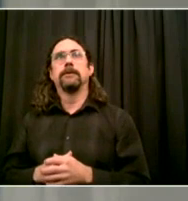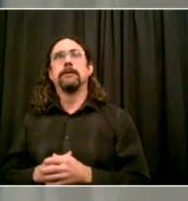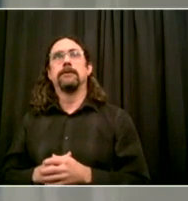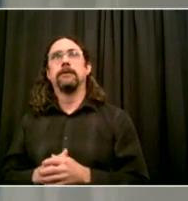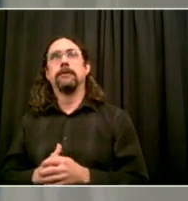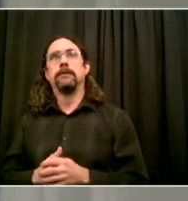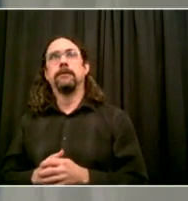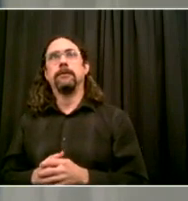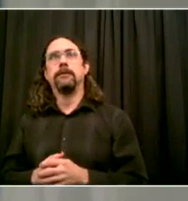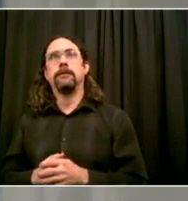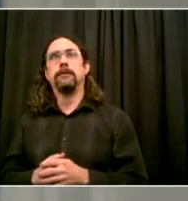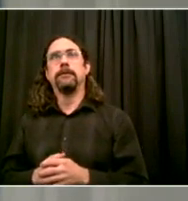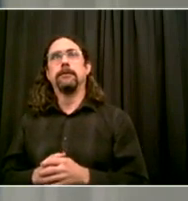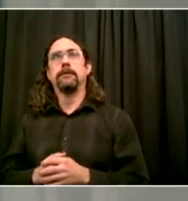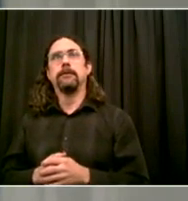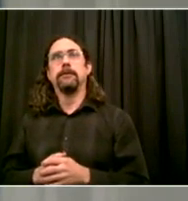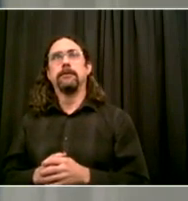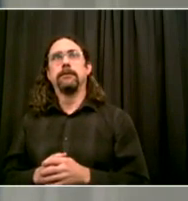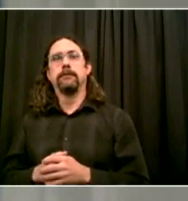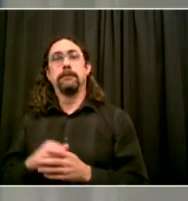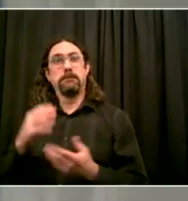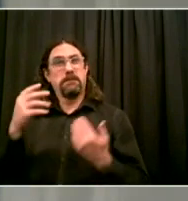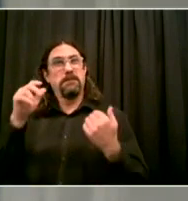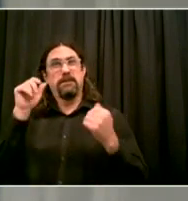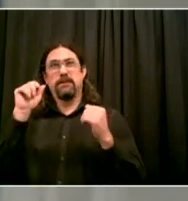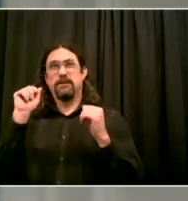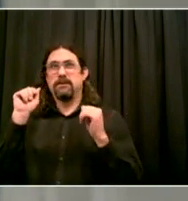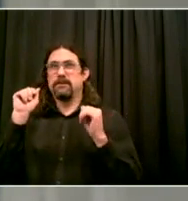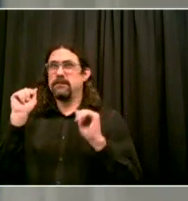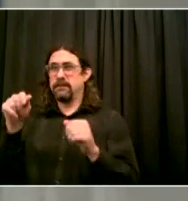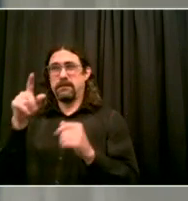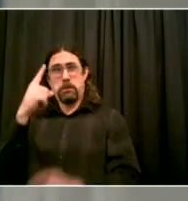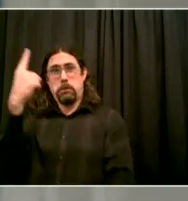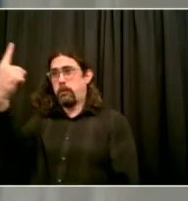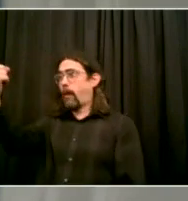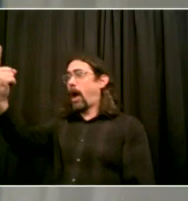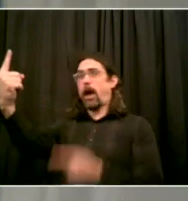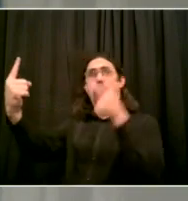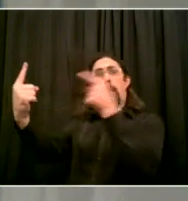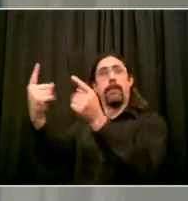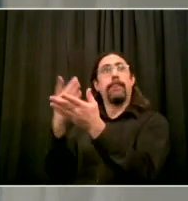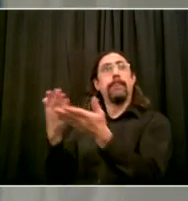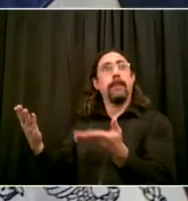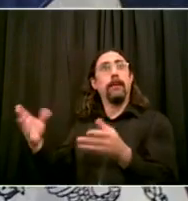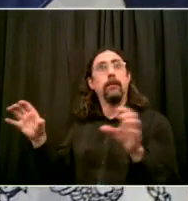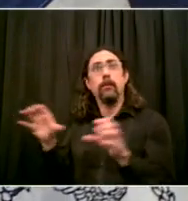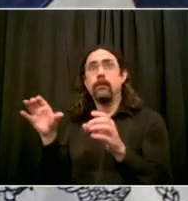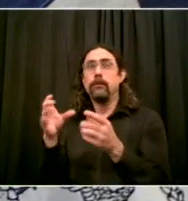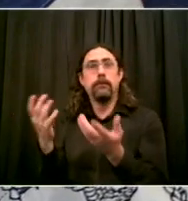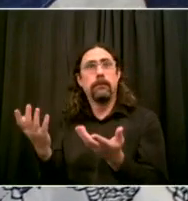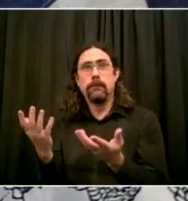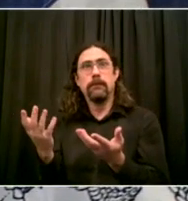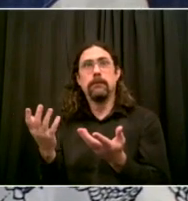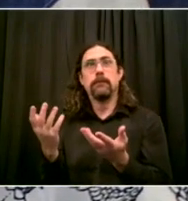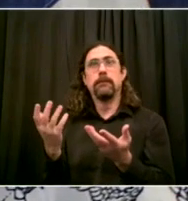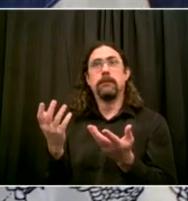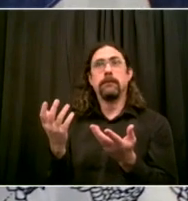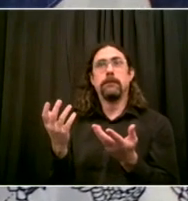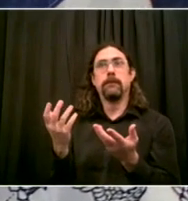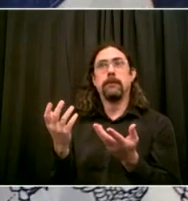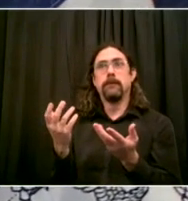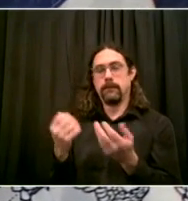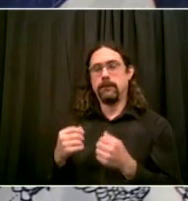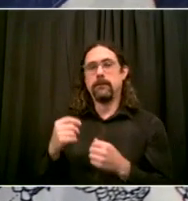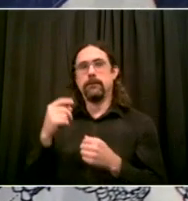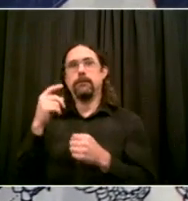to avoid the spread. Yeah, and Andrew, that combination, gathering indoors without